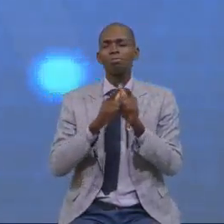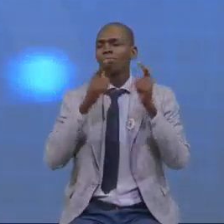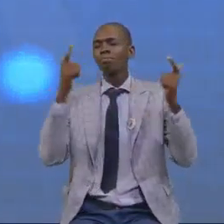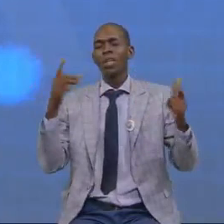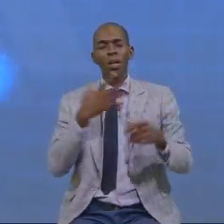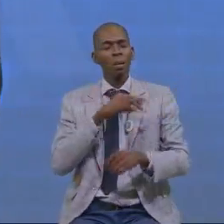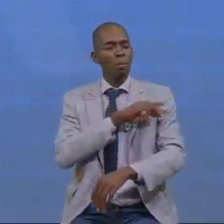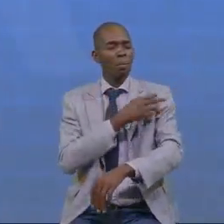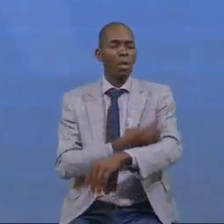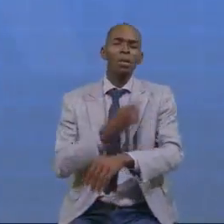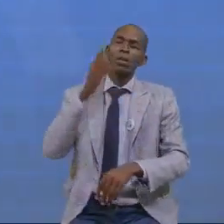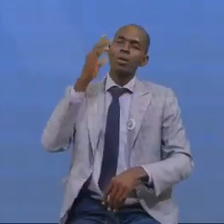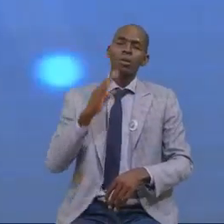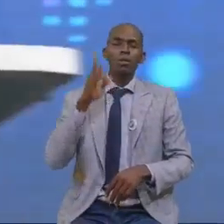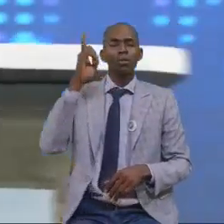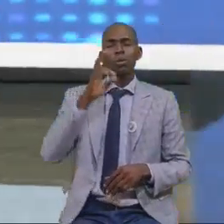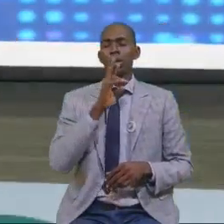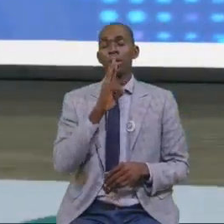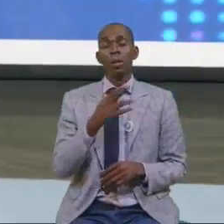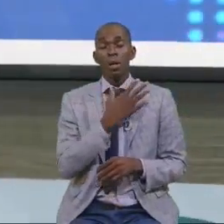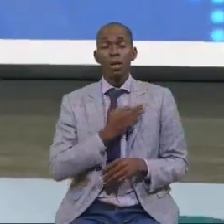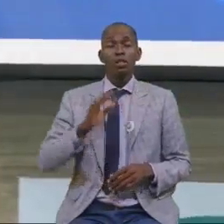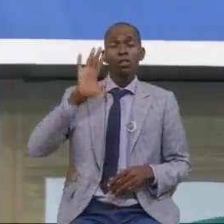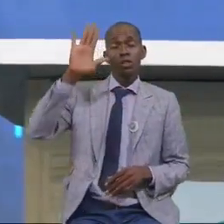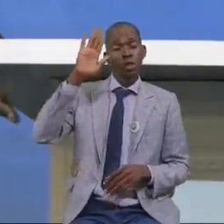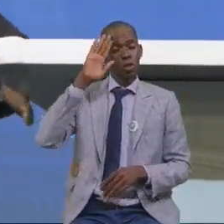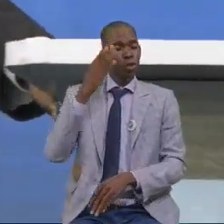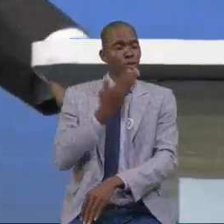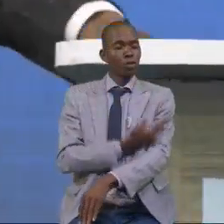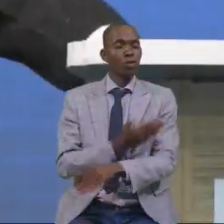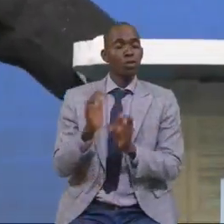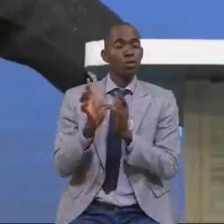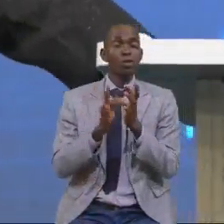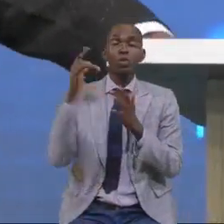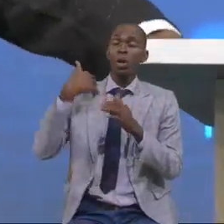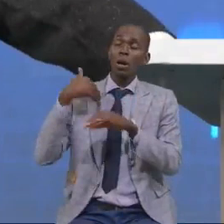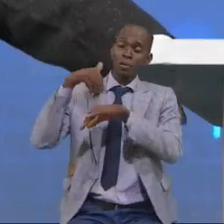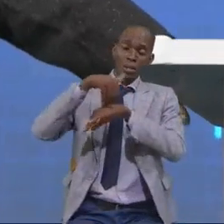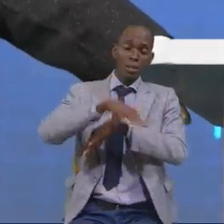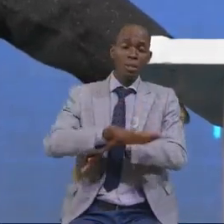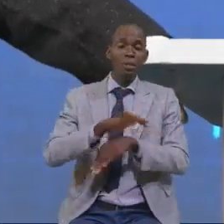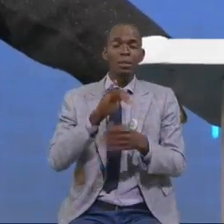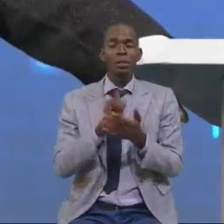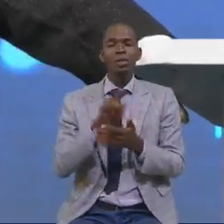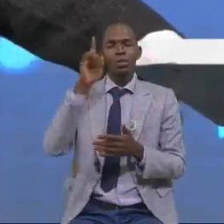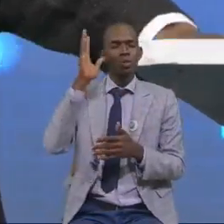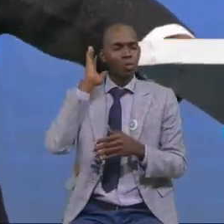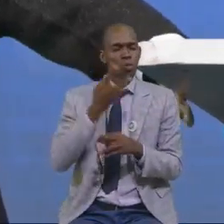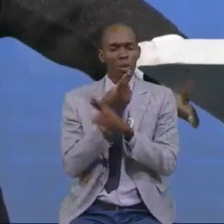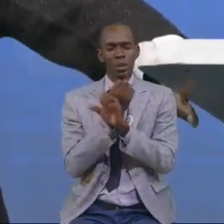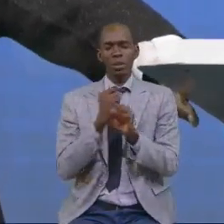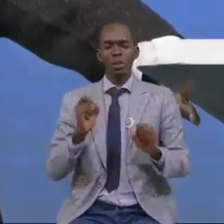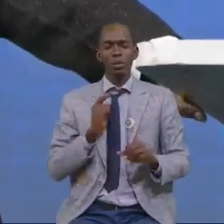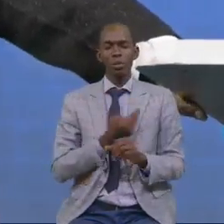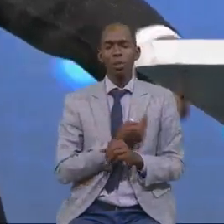God you are, and your Son you have sent, that he will redeem us, he will turn